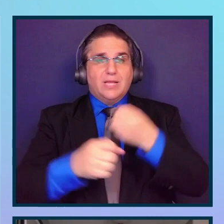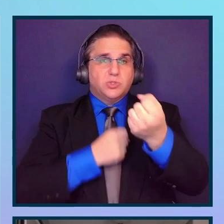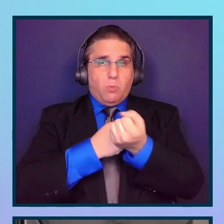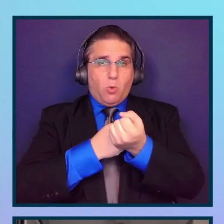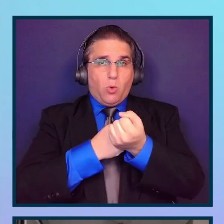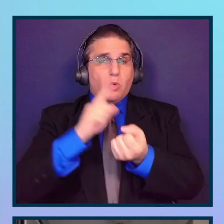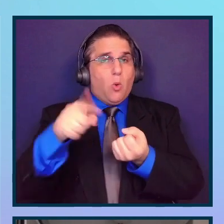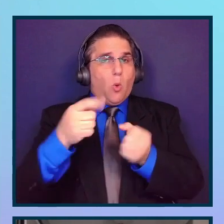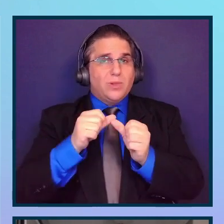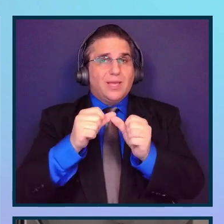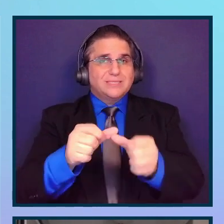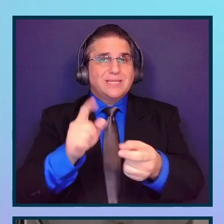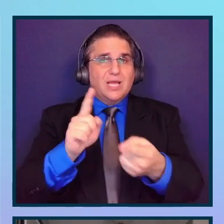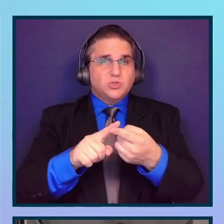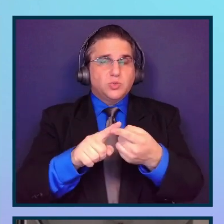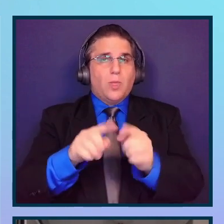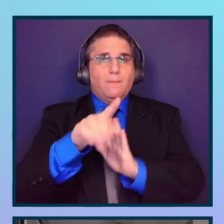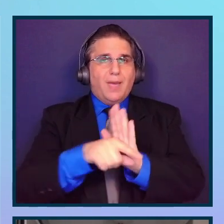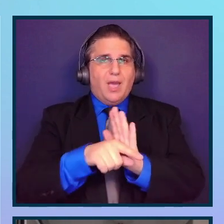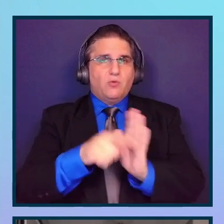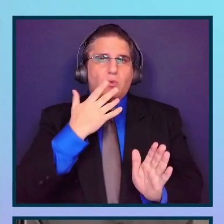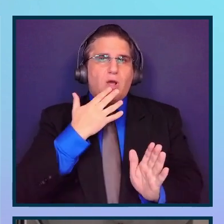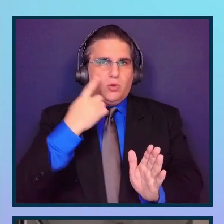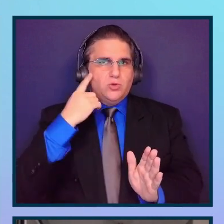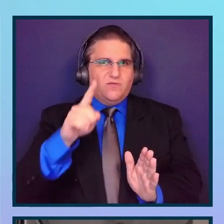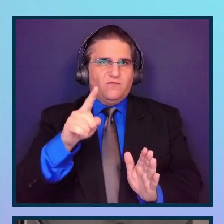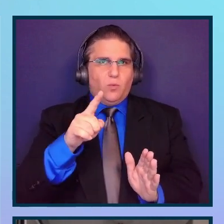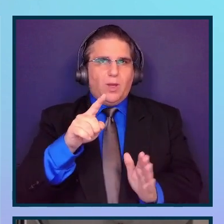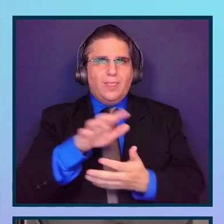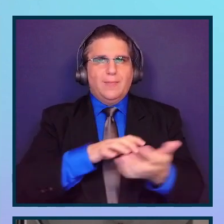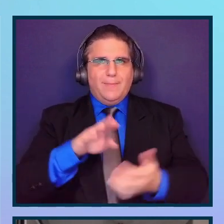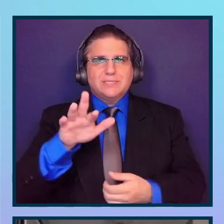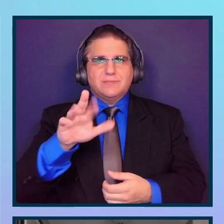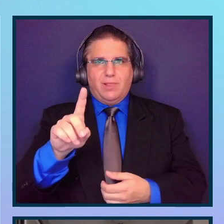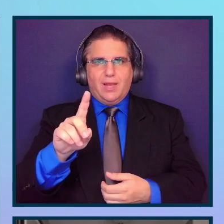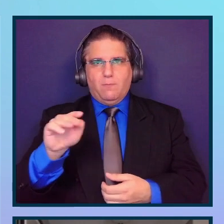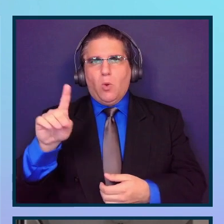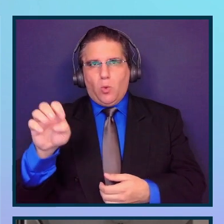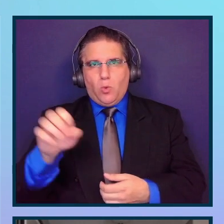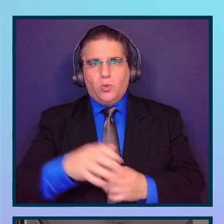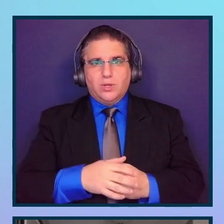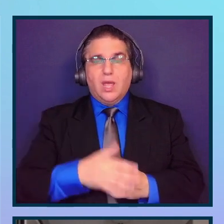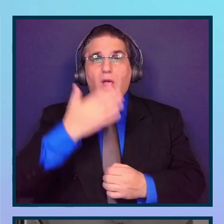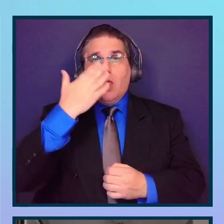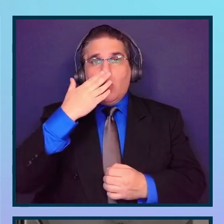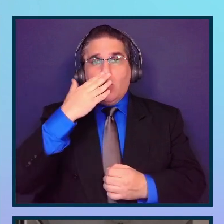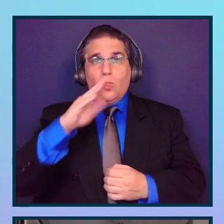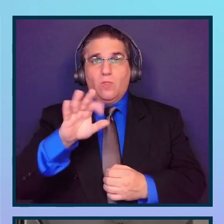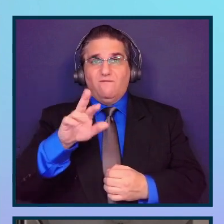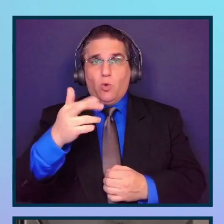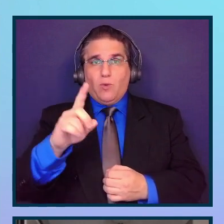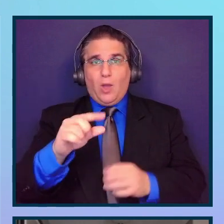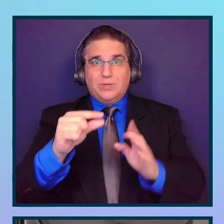extends currently to the background colors of the mixed blend mode. The foreground color text